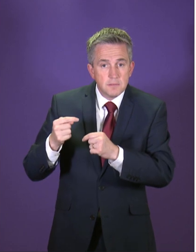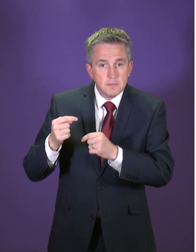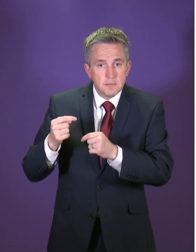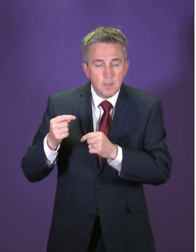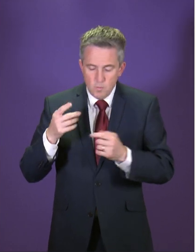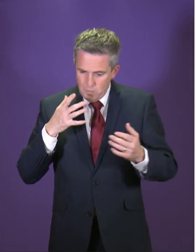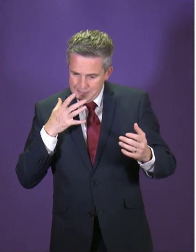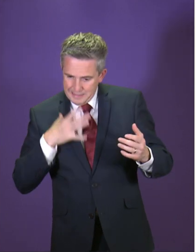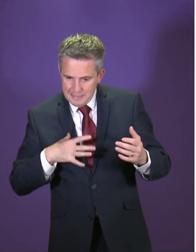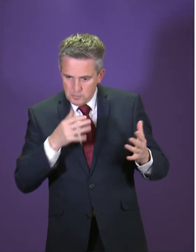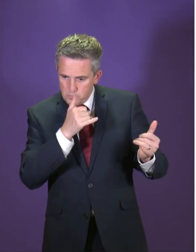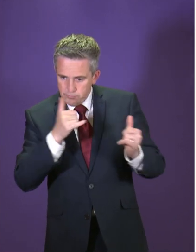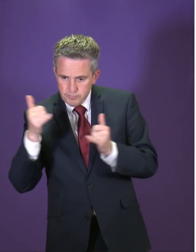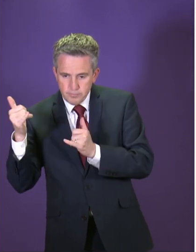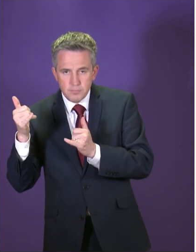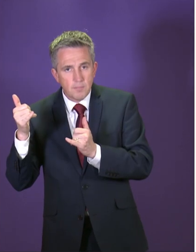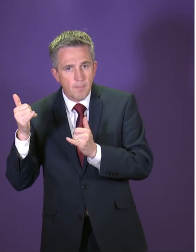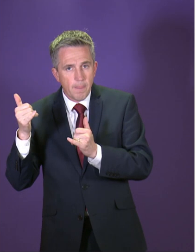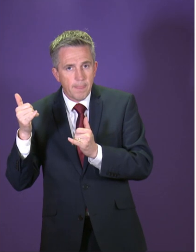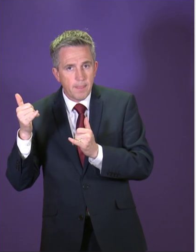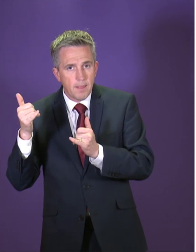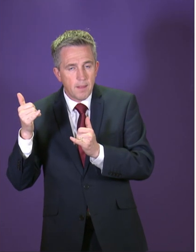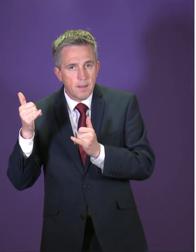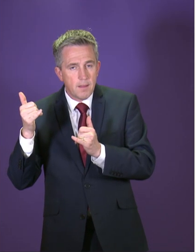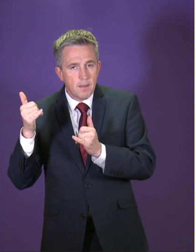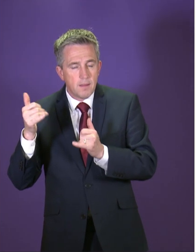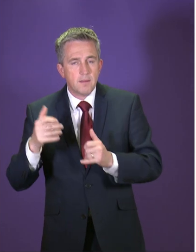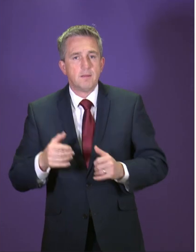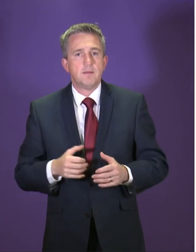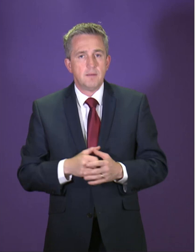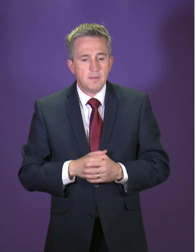we can identify this. But there are some